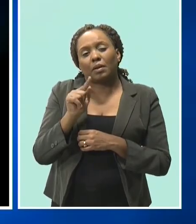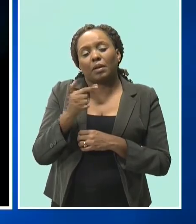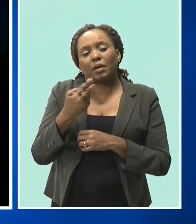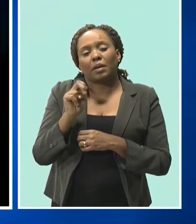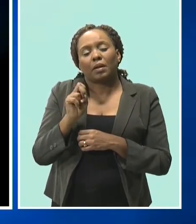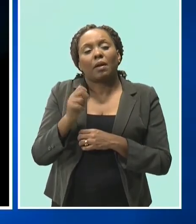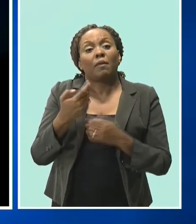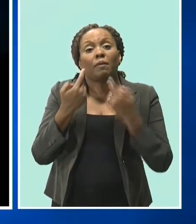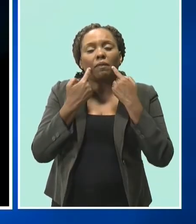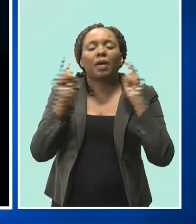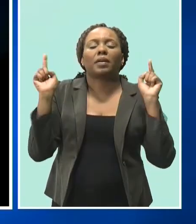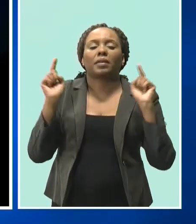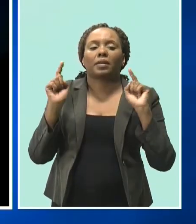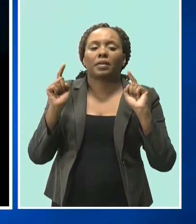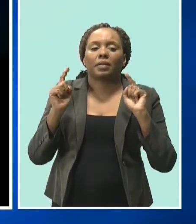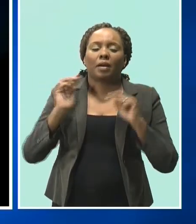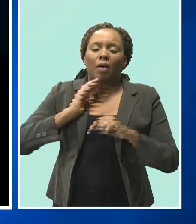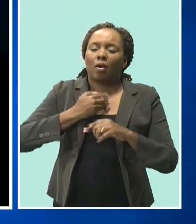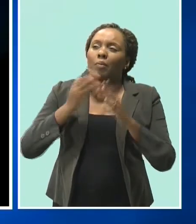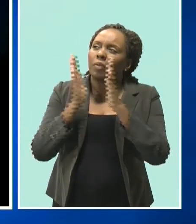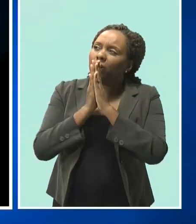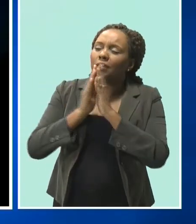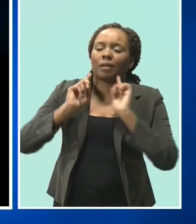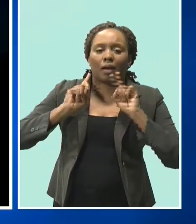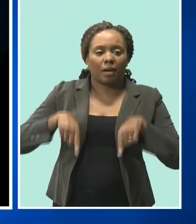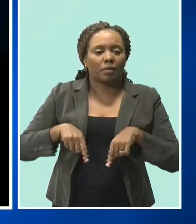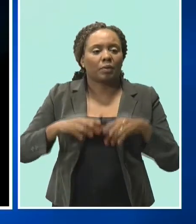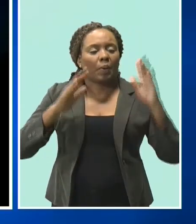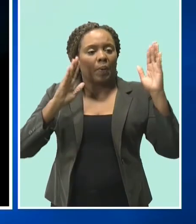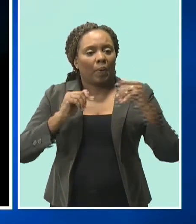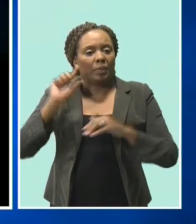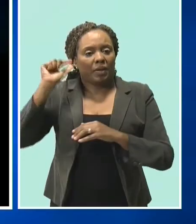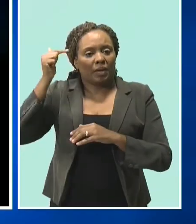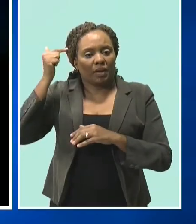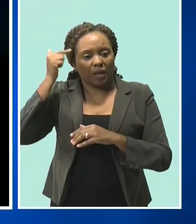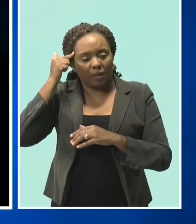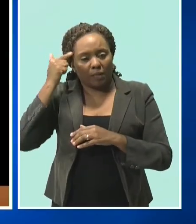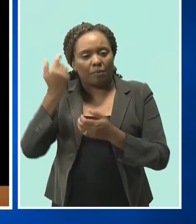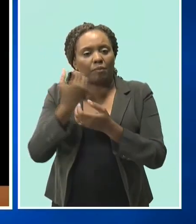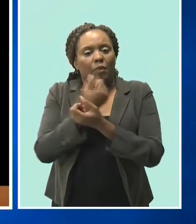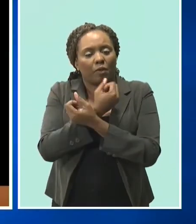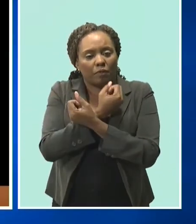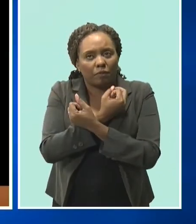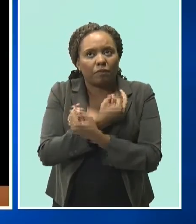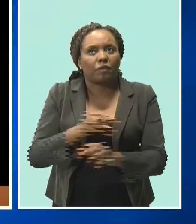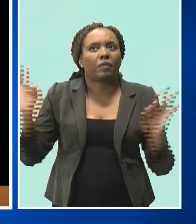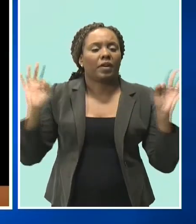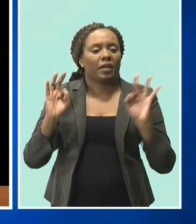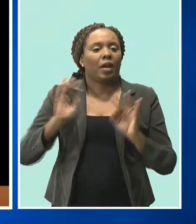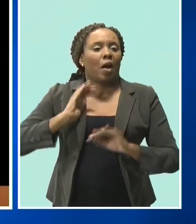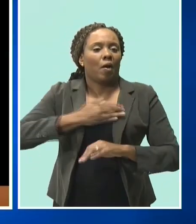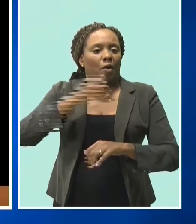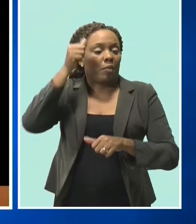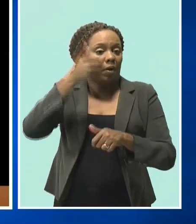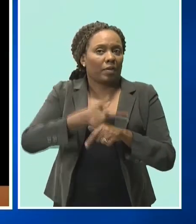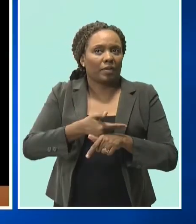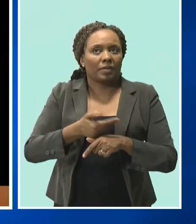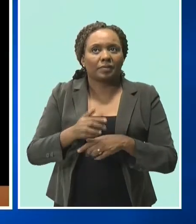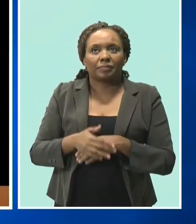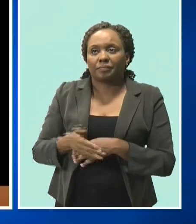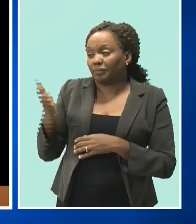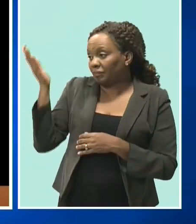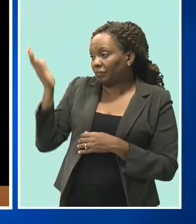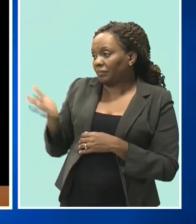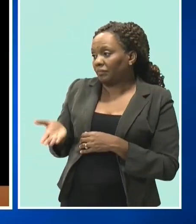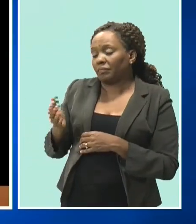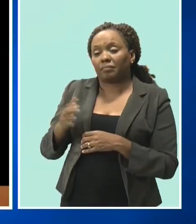hoping that the government will release our brother. GBN contacted Attorney General Dashan